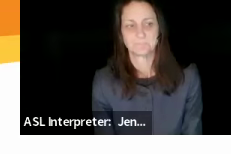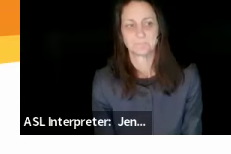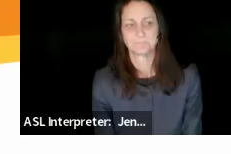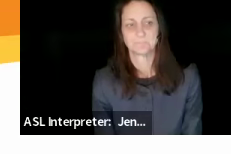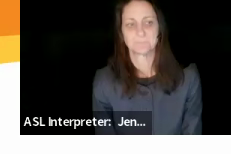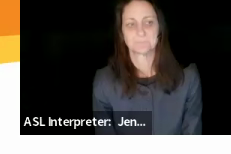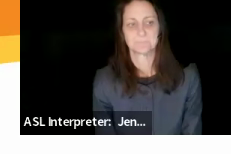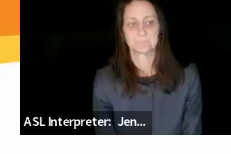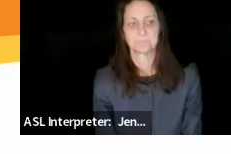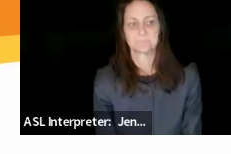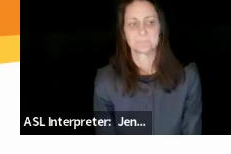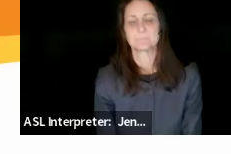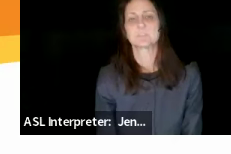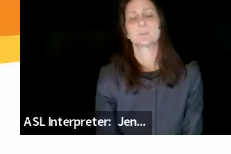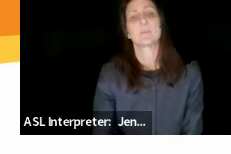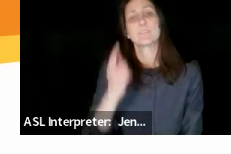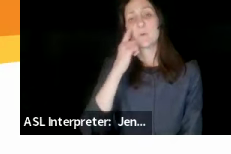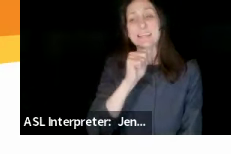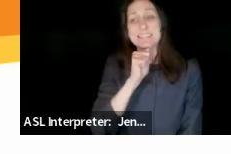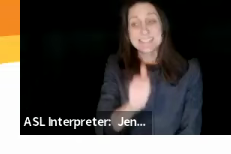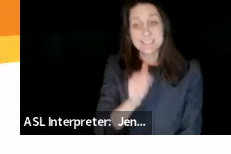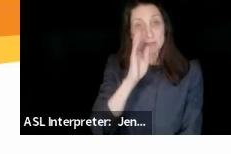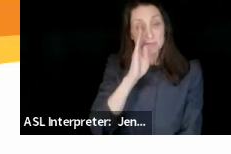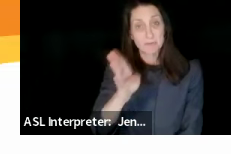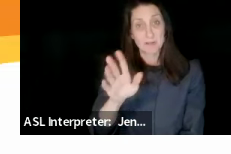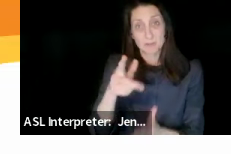When it comes to the indirect cost,